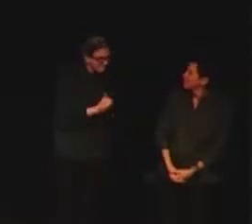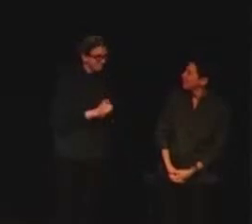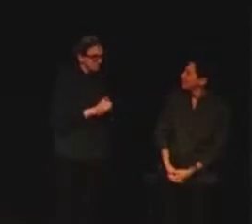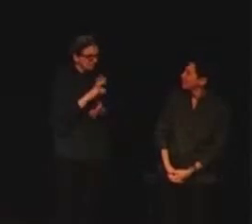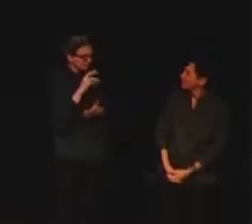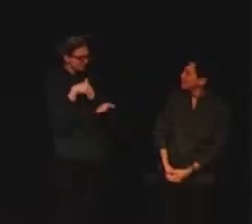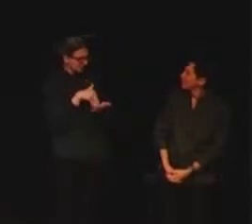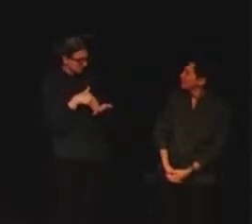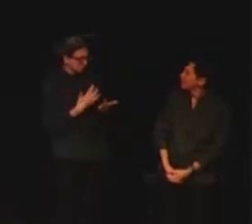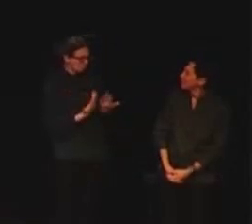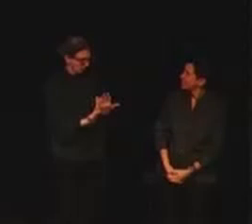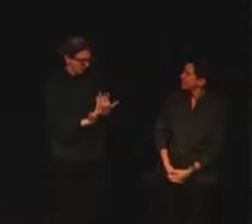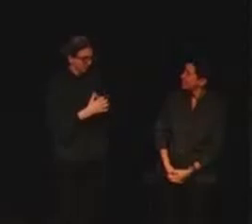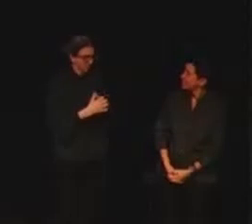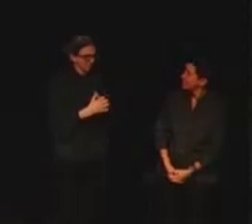6,000 Waiting